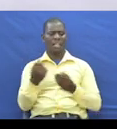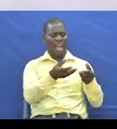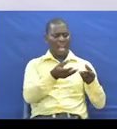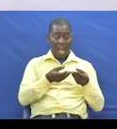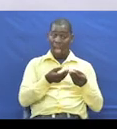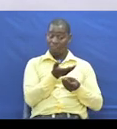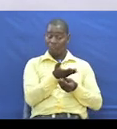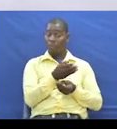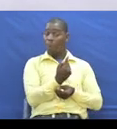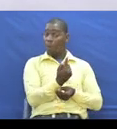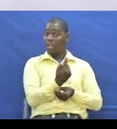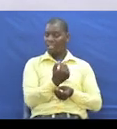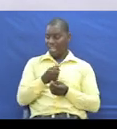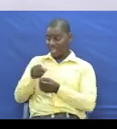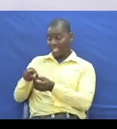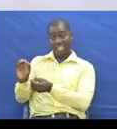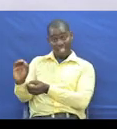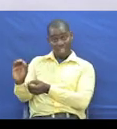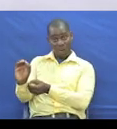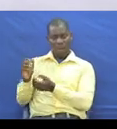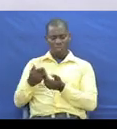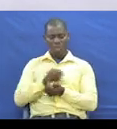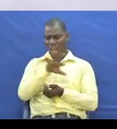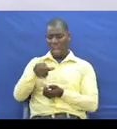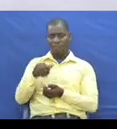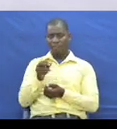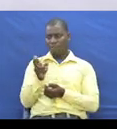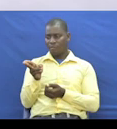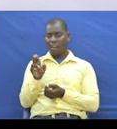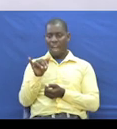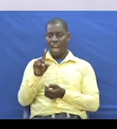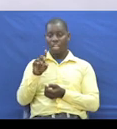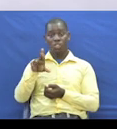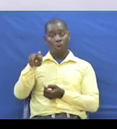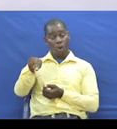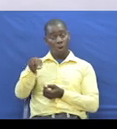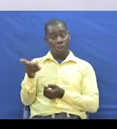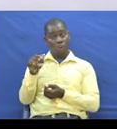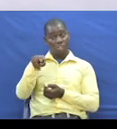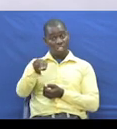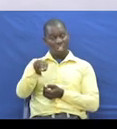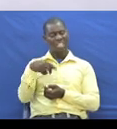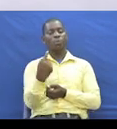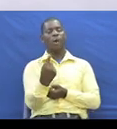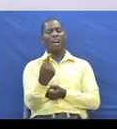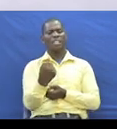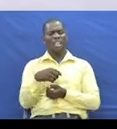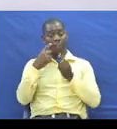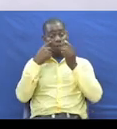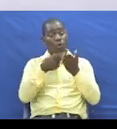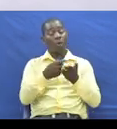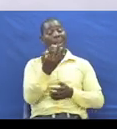1. We are having 1 and the number of neutron is 0. But we are having hydrogen 2, which is 2, 1 hydrogen,